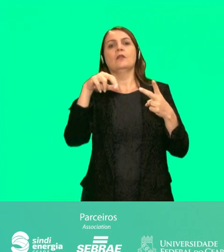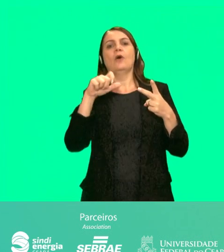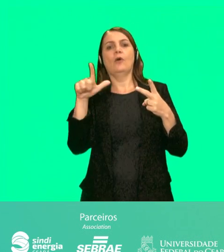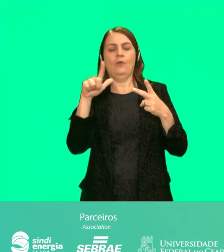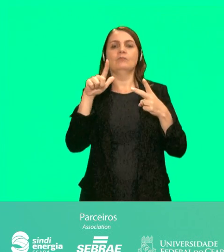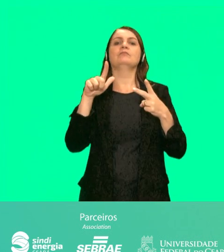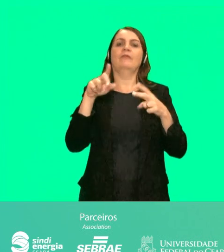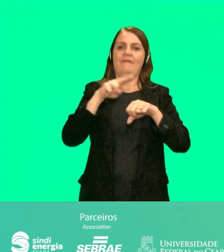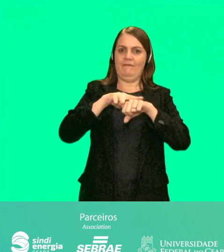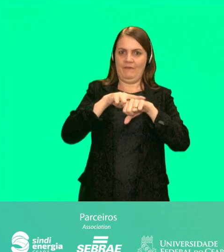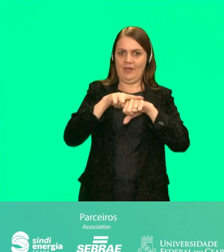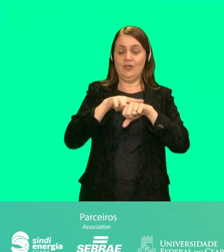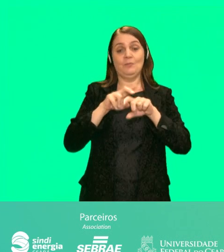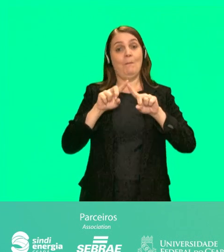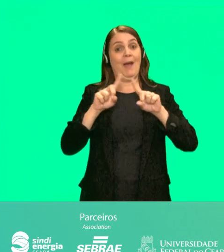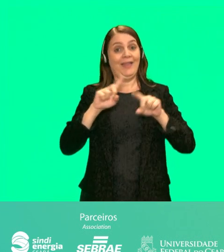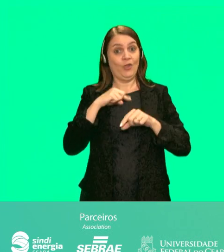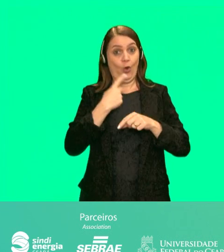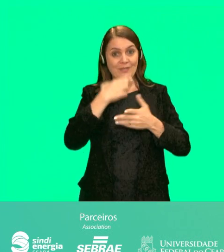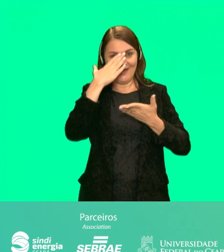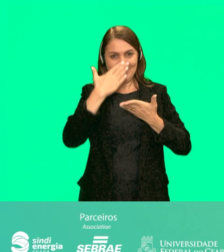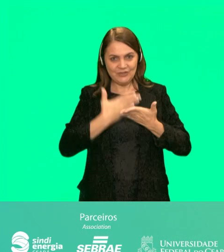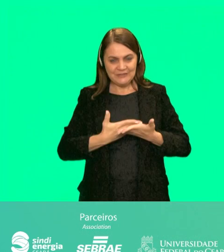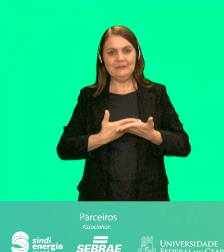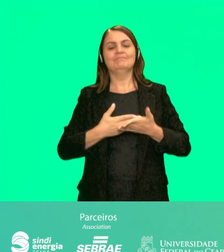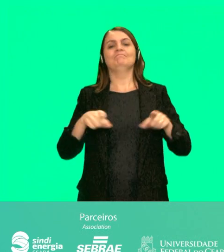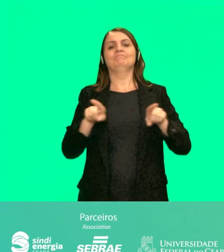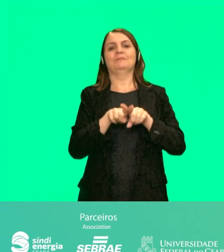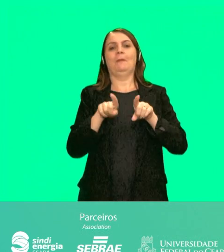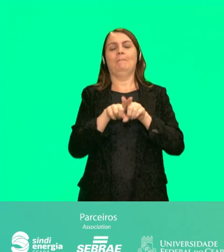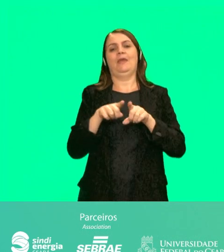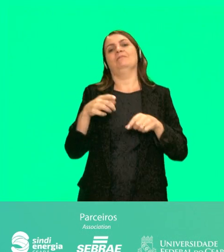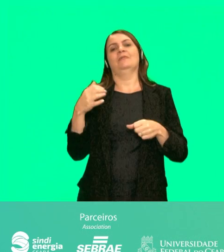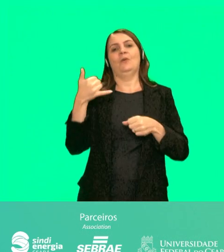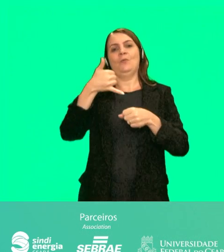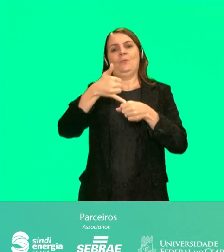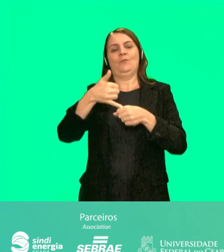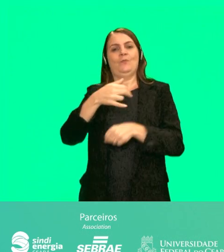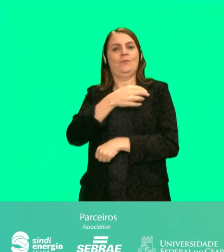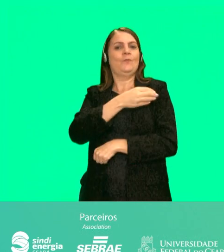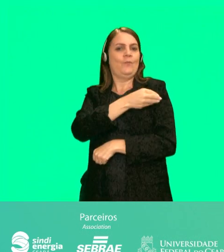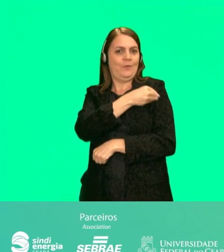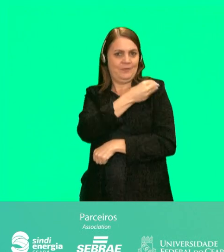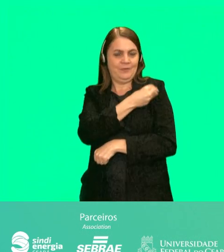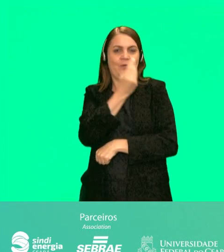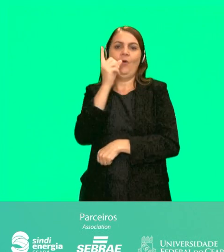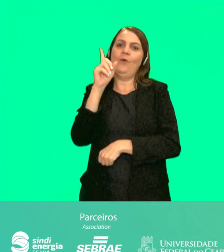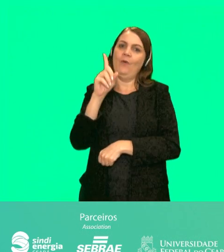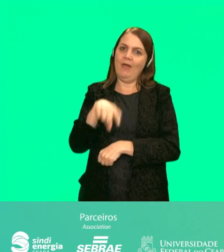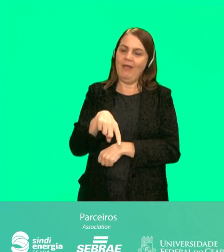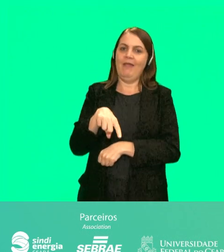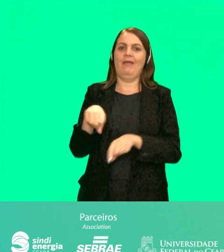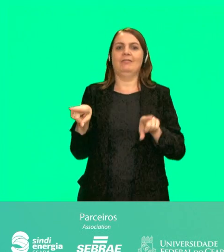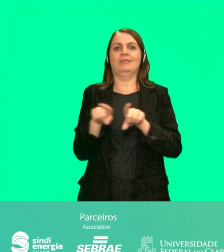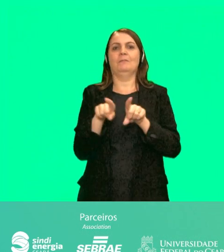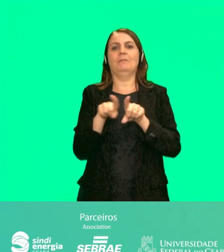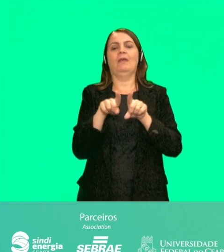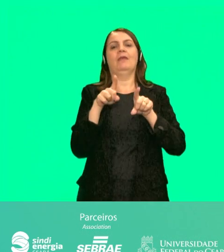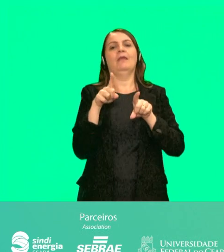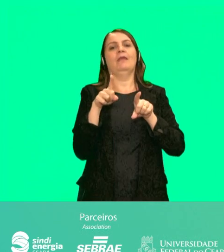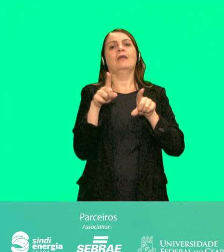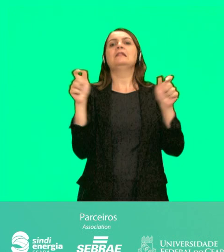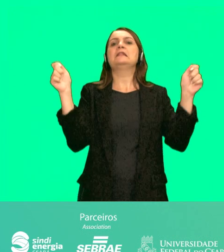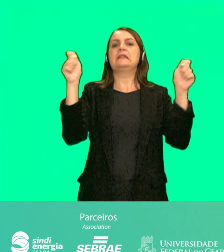acredita that que o ethanol etanol can be deemed também as deve green ser hydrogen considerado como carrier green hydrogen because carrier, ethanol is porque so hydrogen is transporta not etanol,